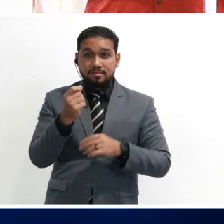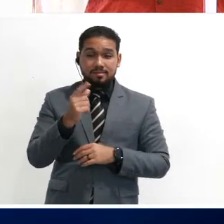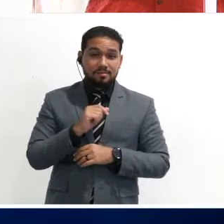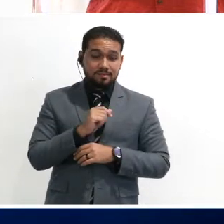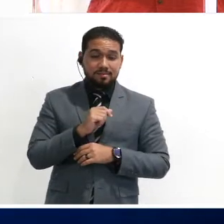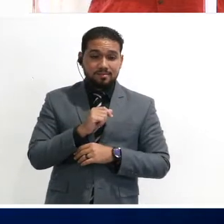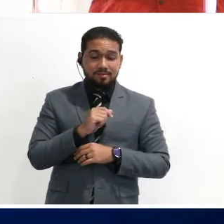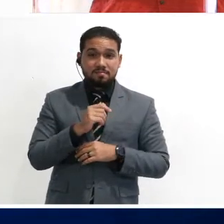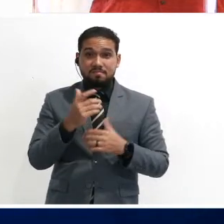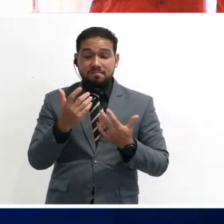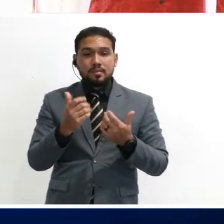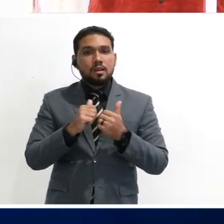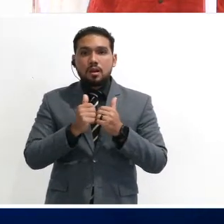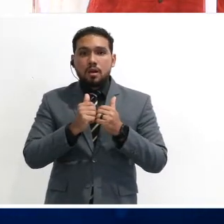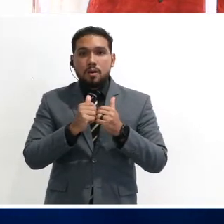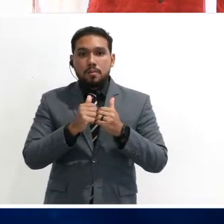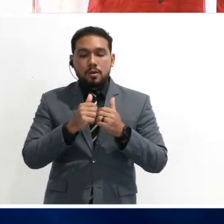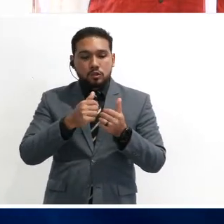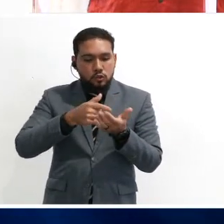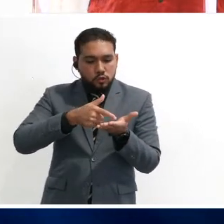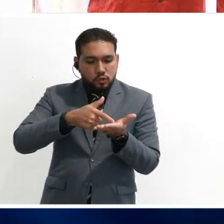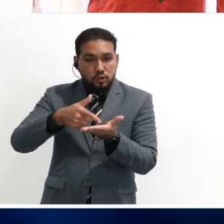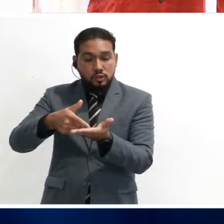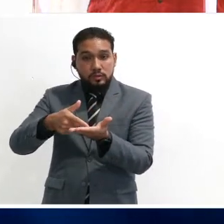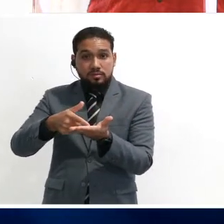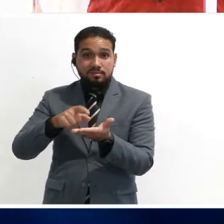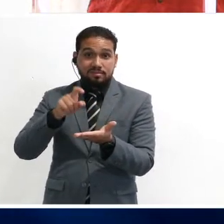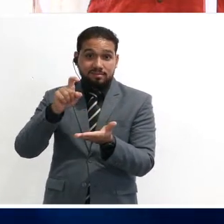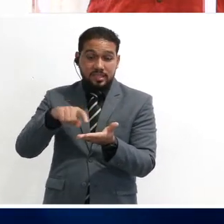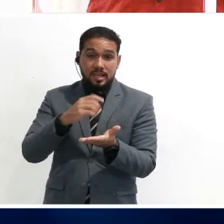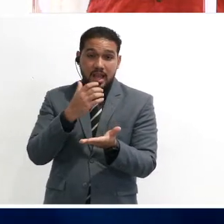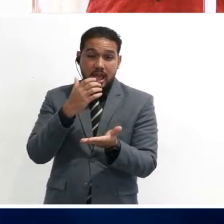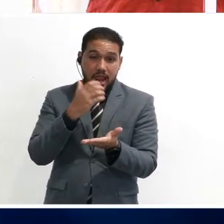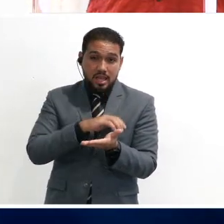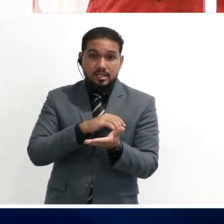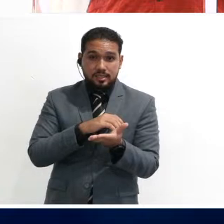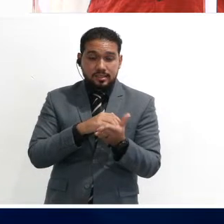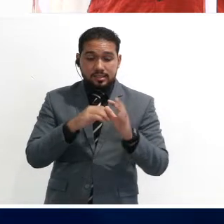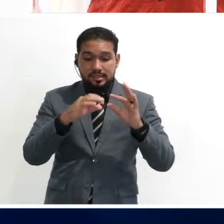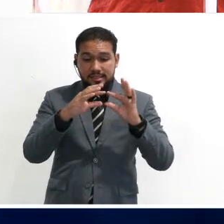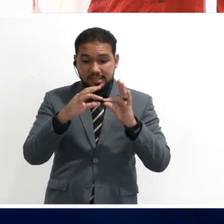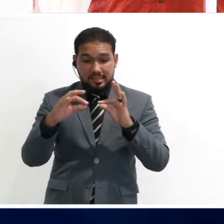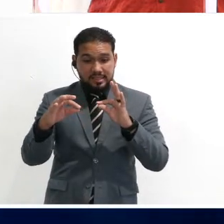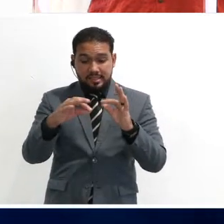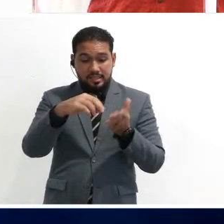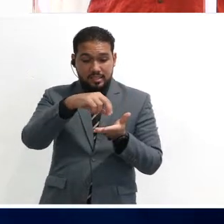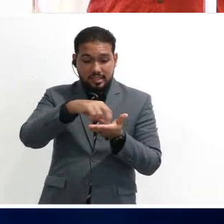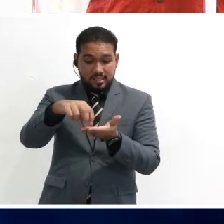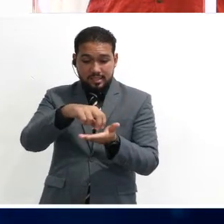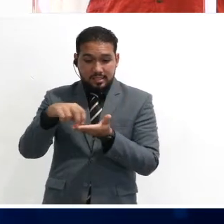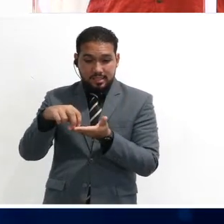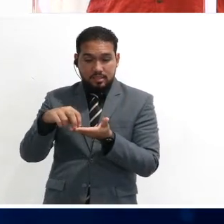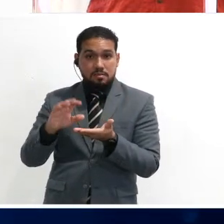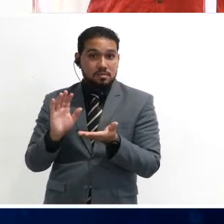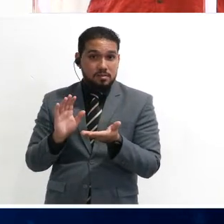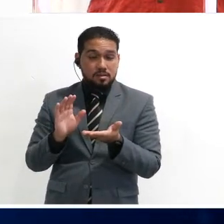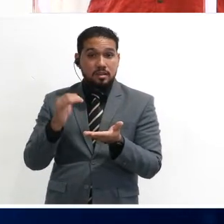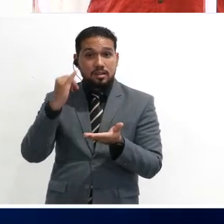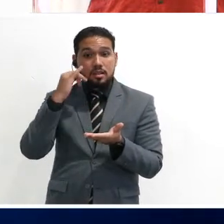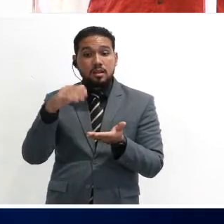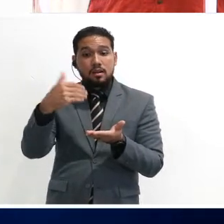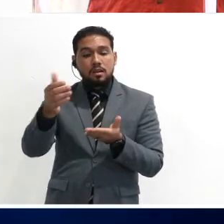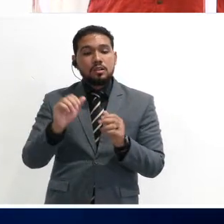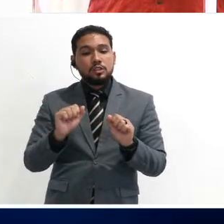expanded and in the same position, but when you cool it down, if the printed circuit board contracts much faster than the